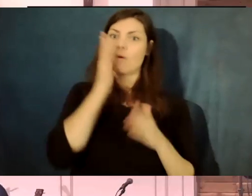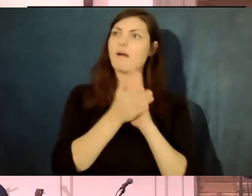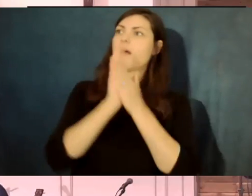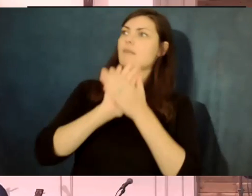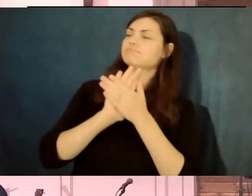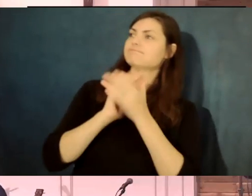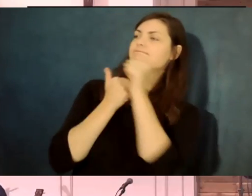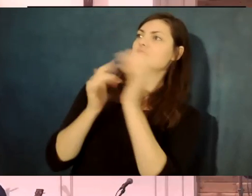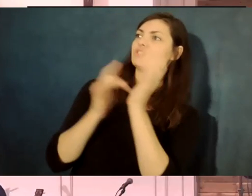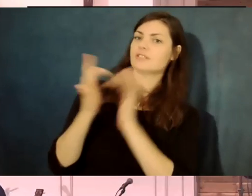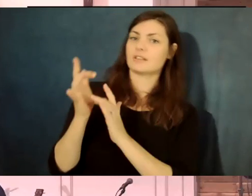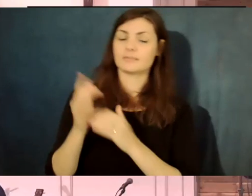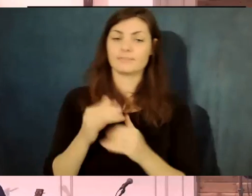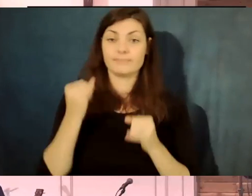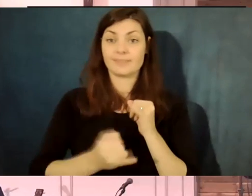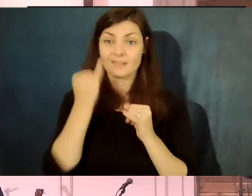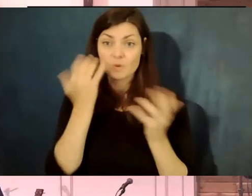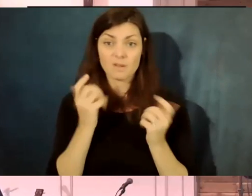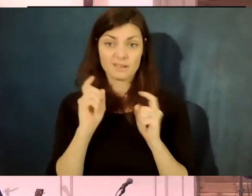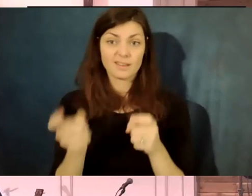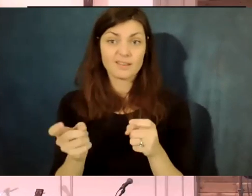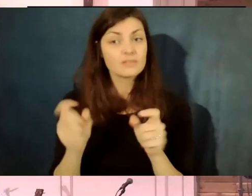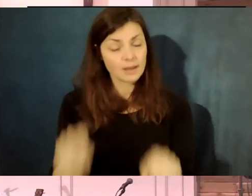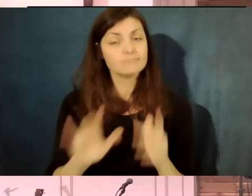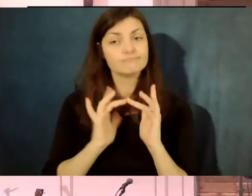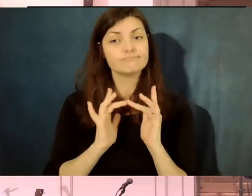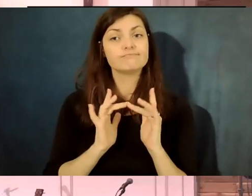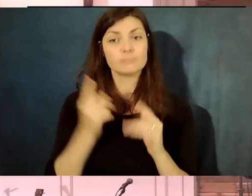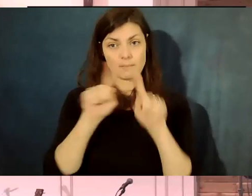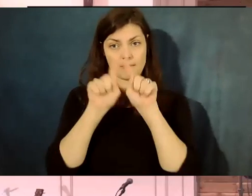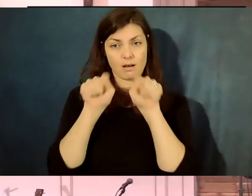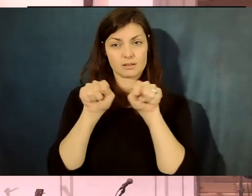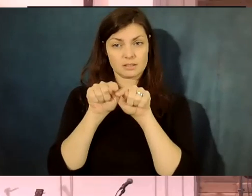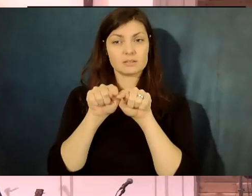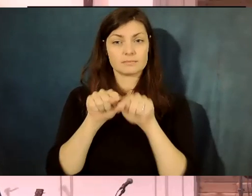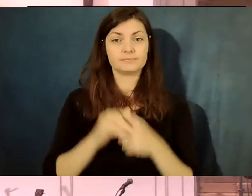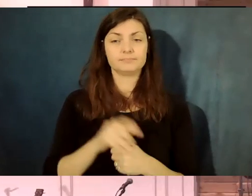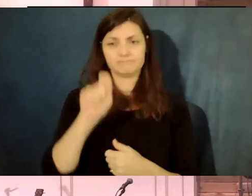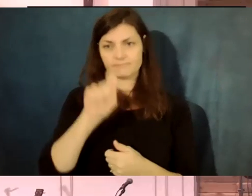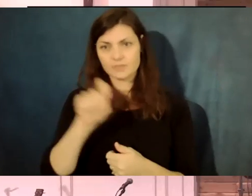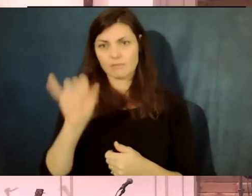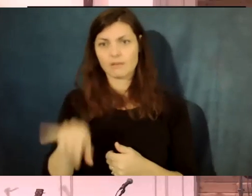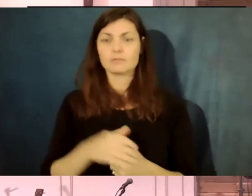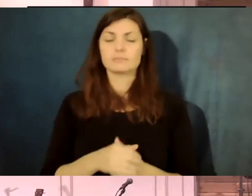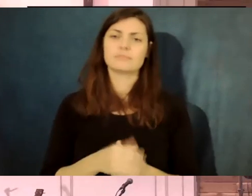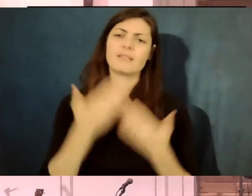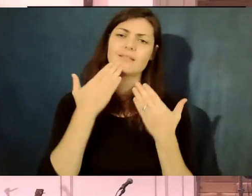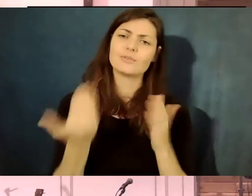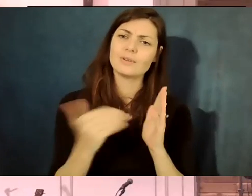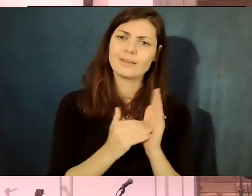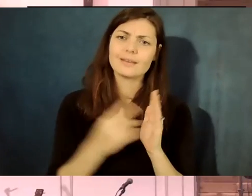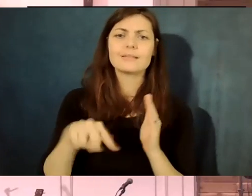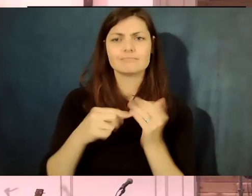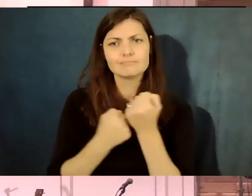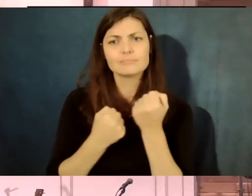if you desire to give, you can give online, one of the boxes. I just want to thank you again for being faithful in your giving. We've been